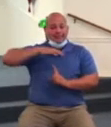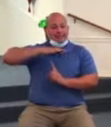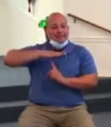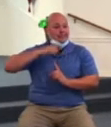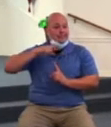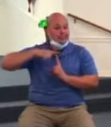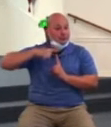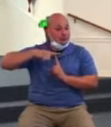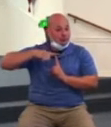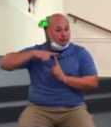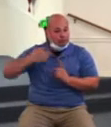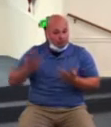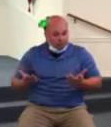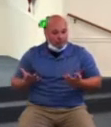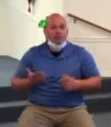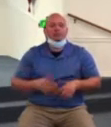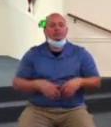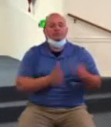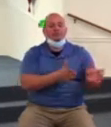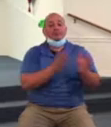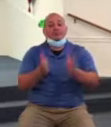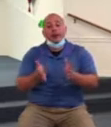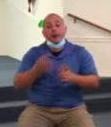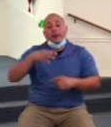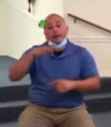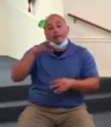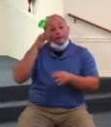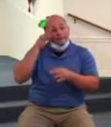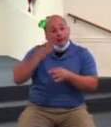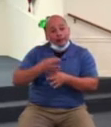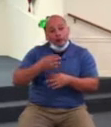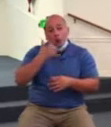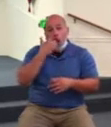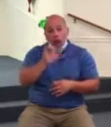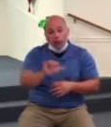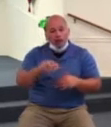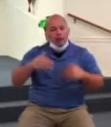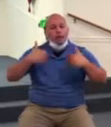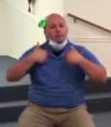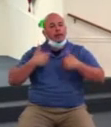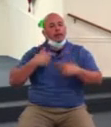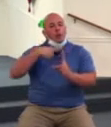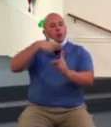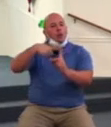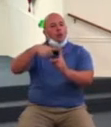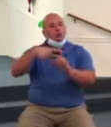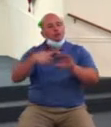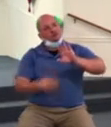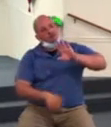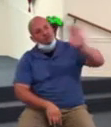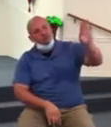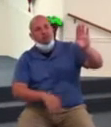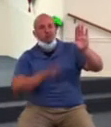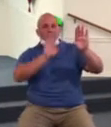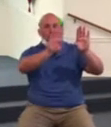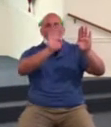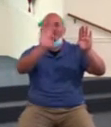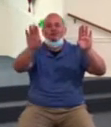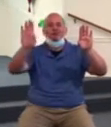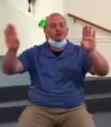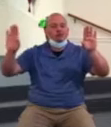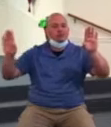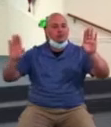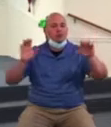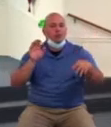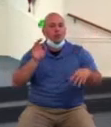Does faith look like putting crosses on the wall? Or maybe putting pictures